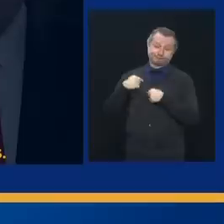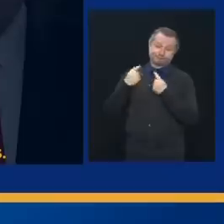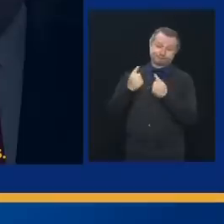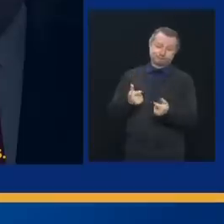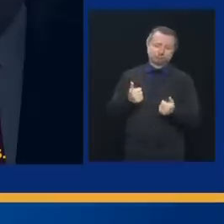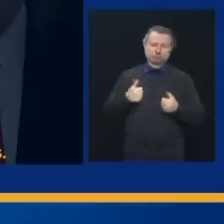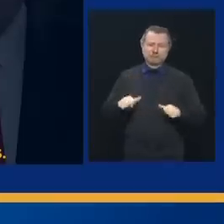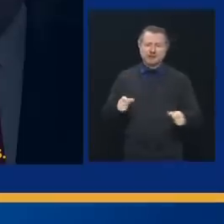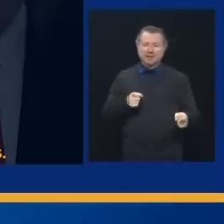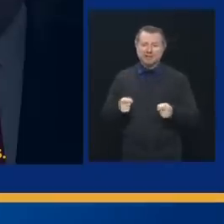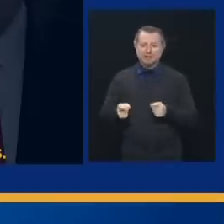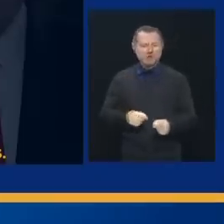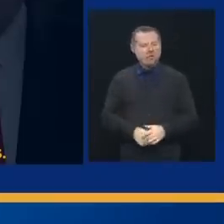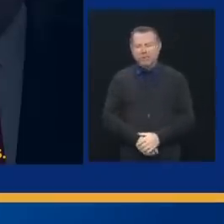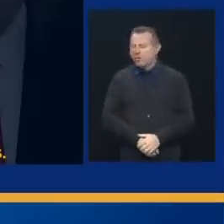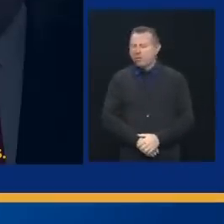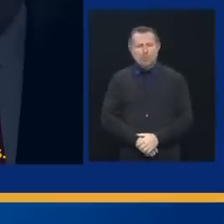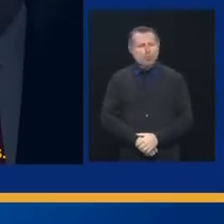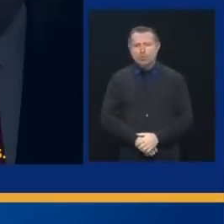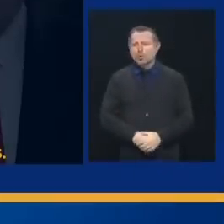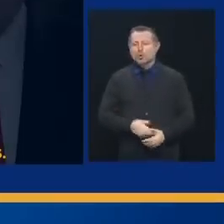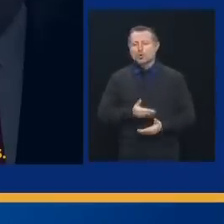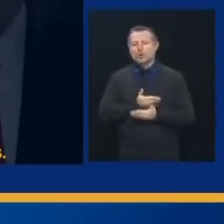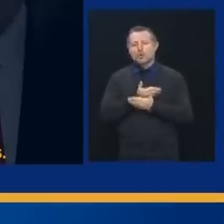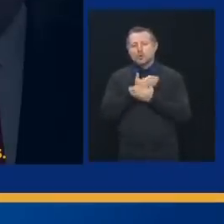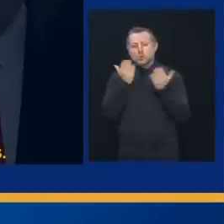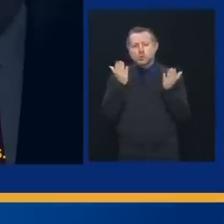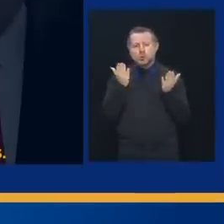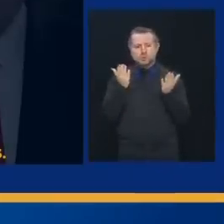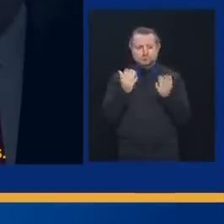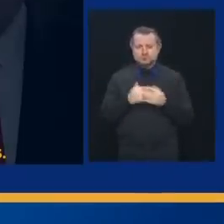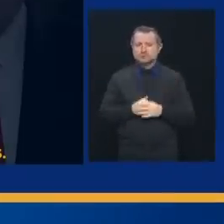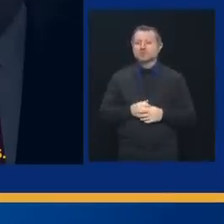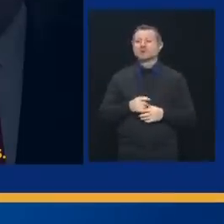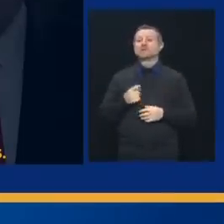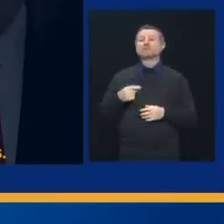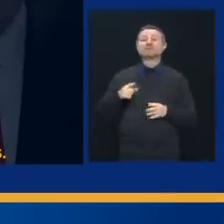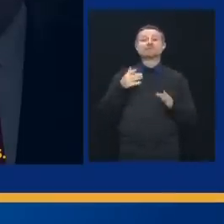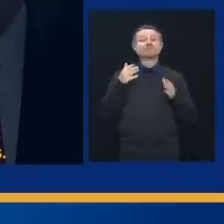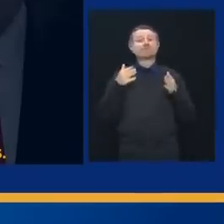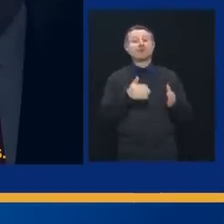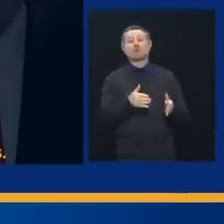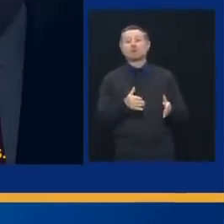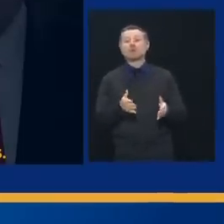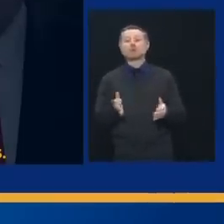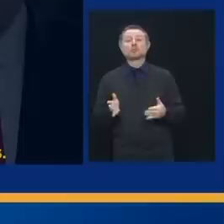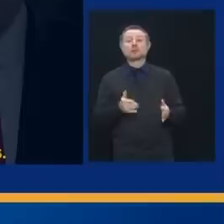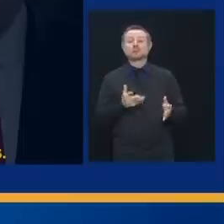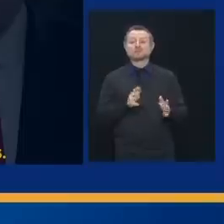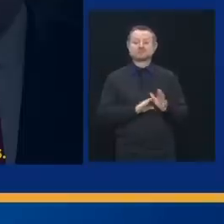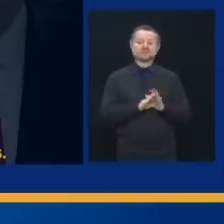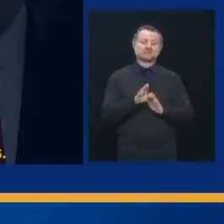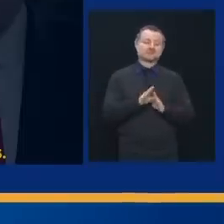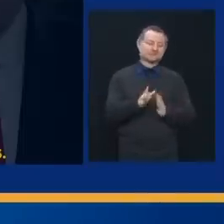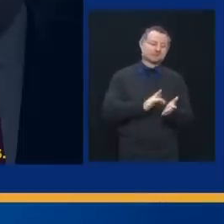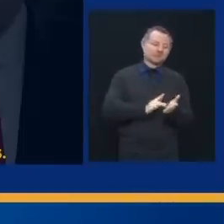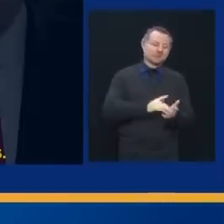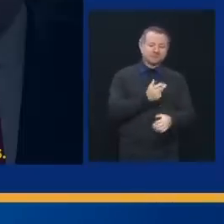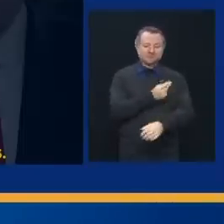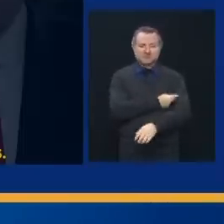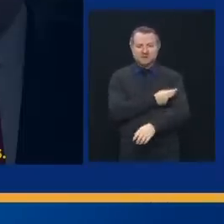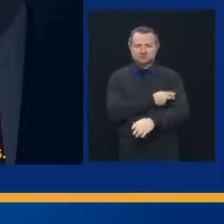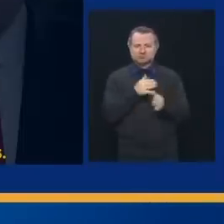virus. And their focus has always been, we need to get a vaccine quickly. It was,